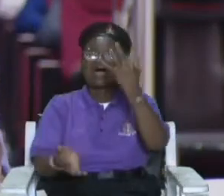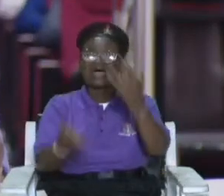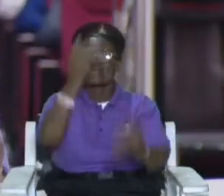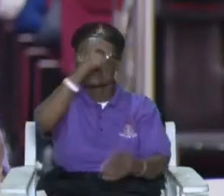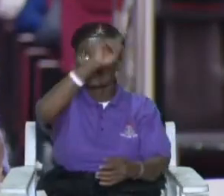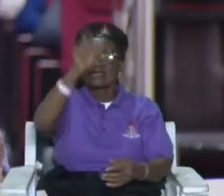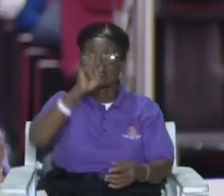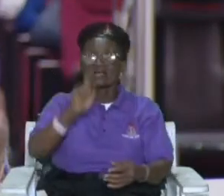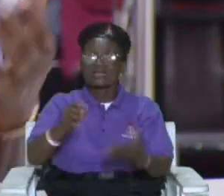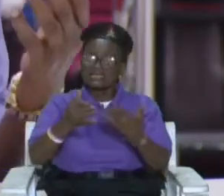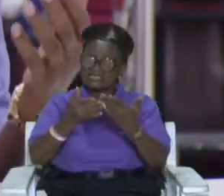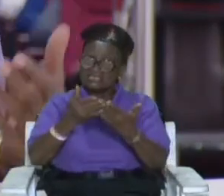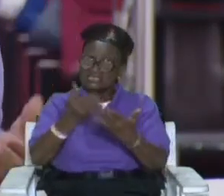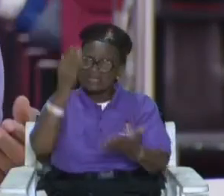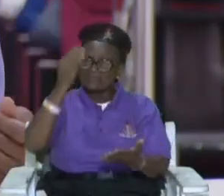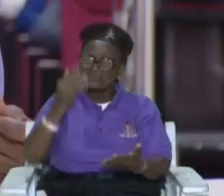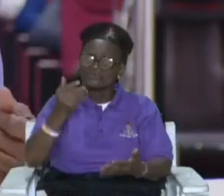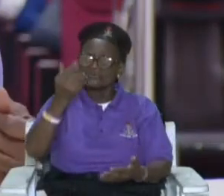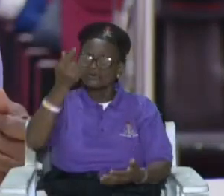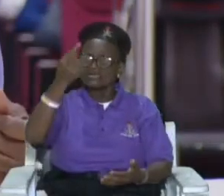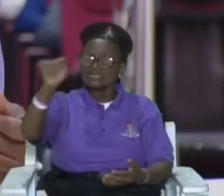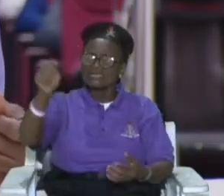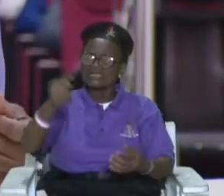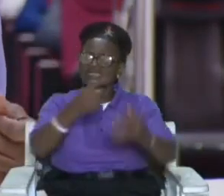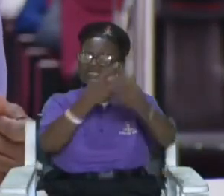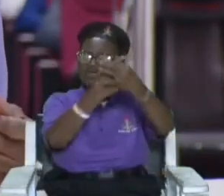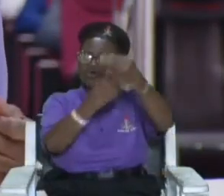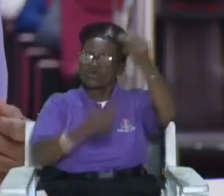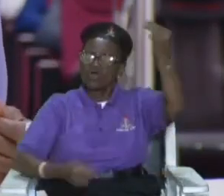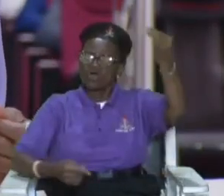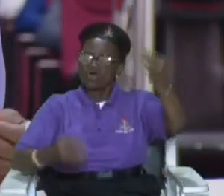Simple. The rod of God.